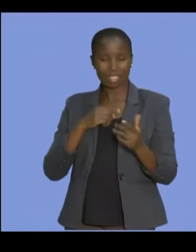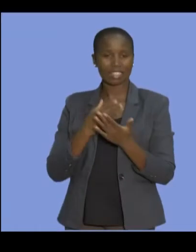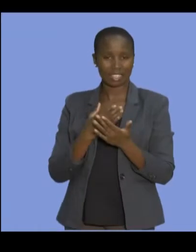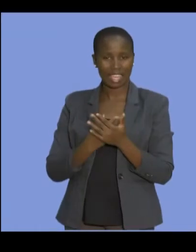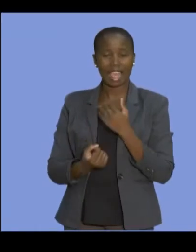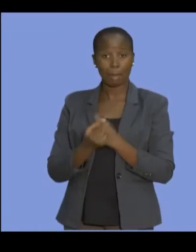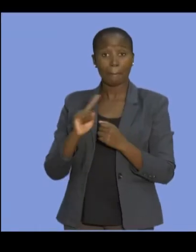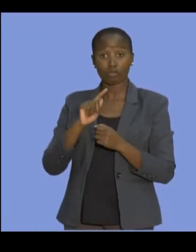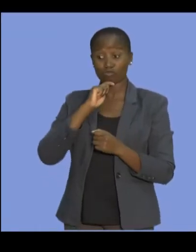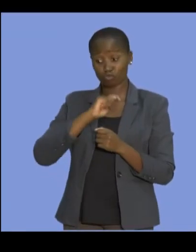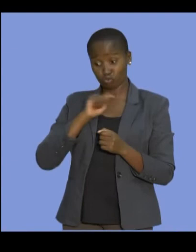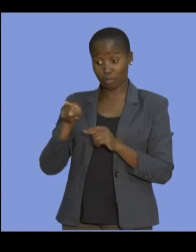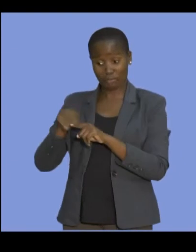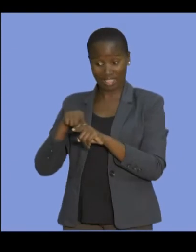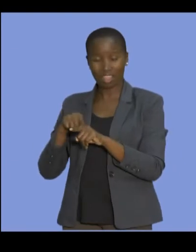So,